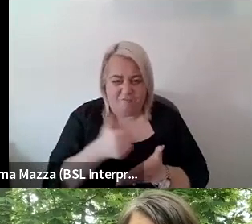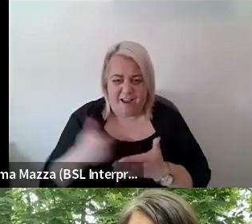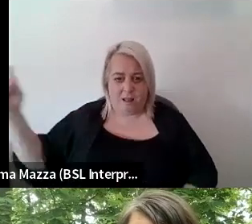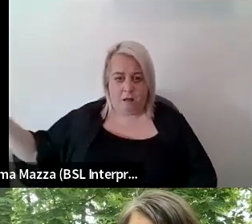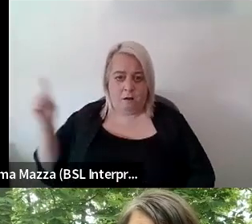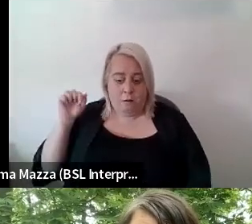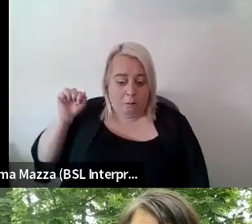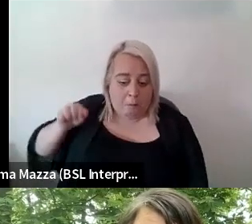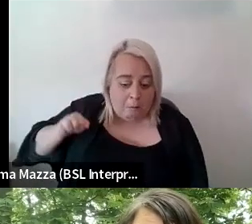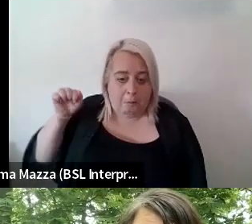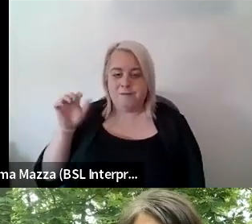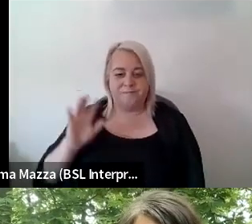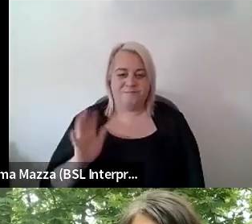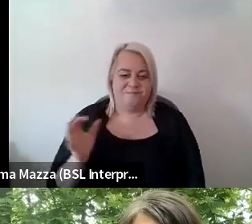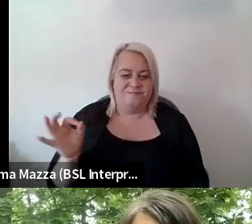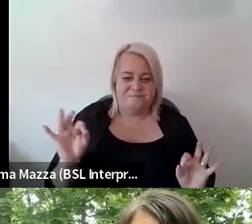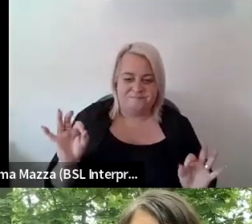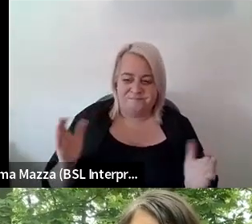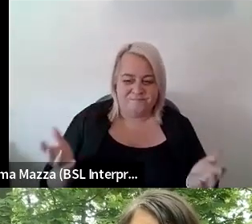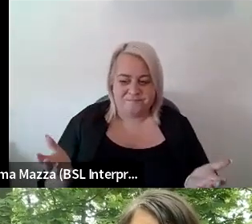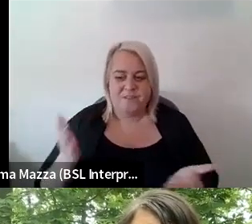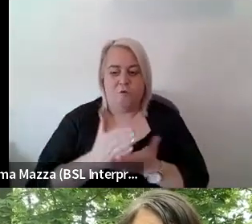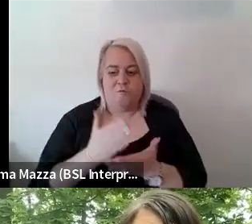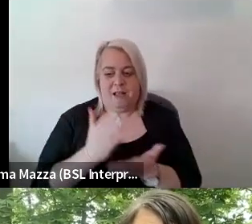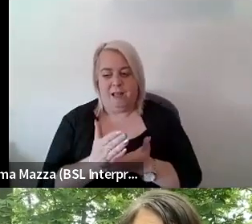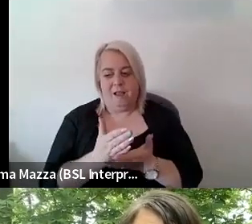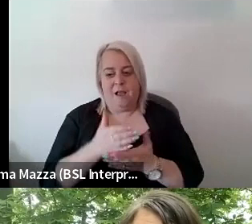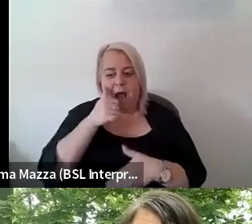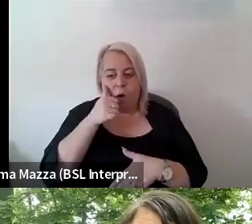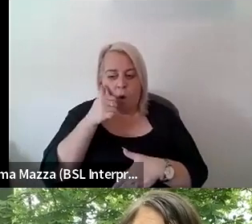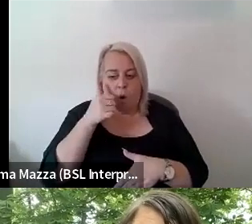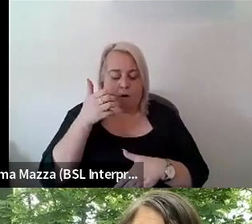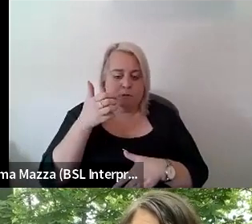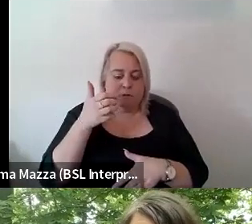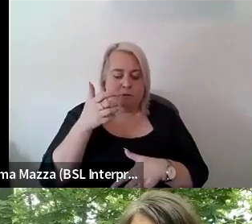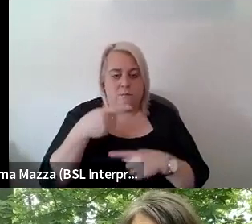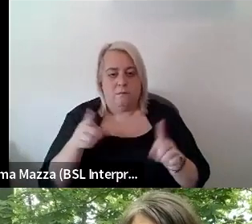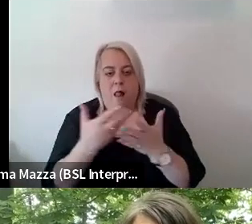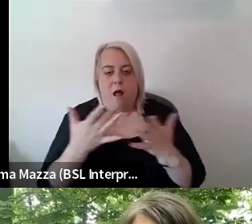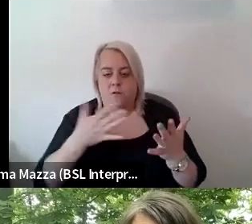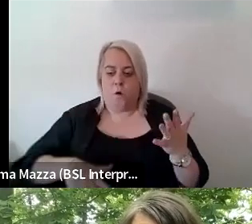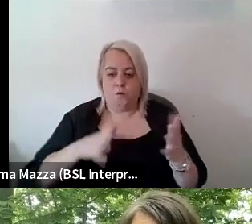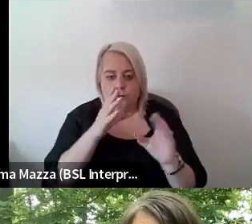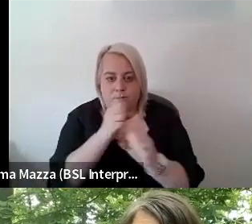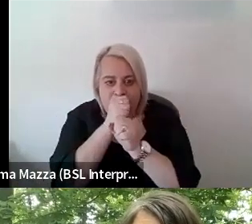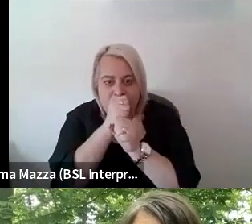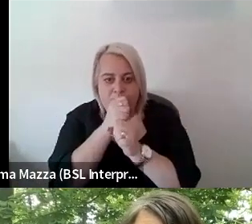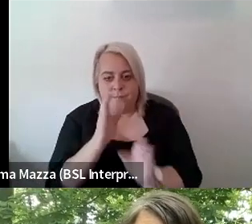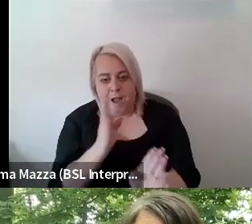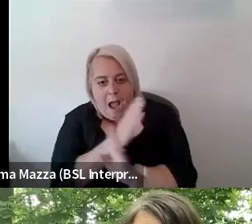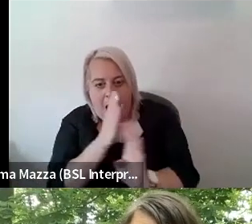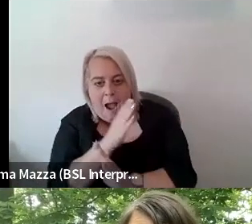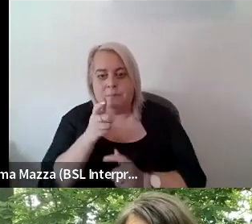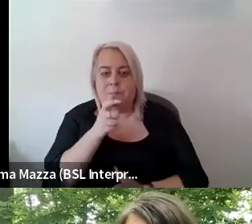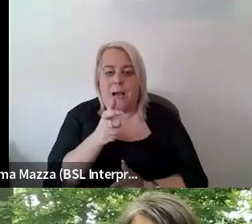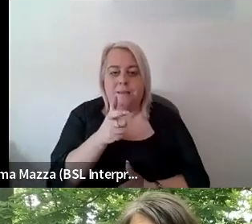that the default is to conceal it. I think that the most situations,